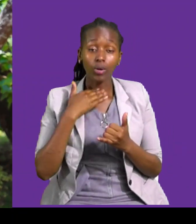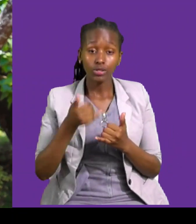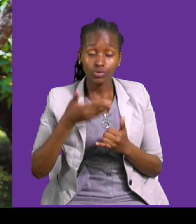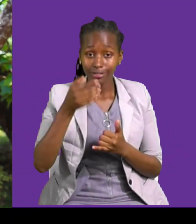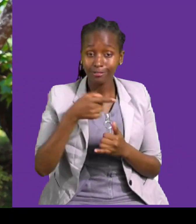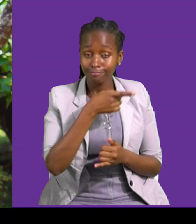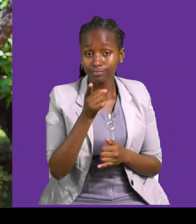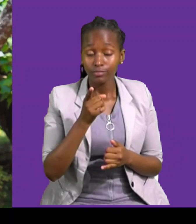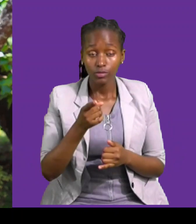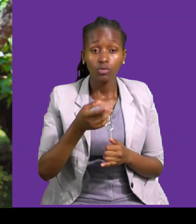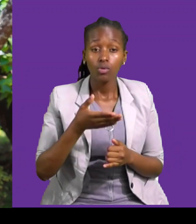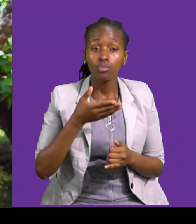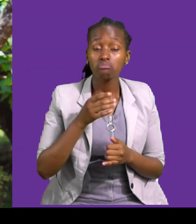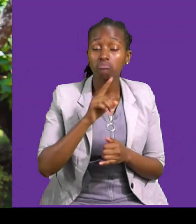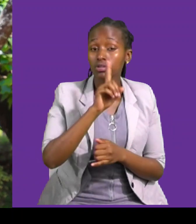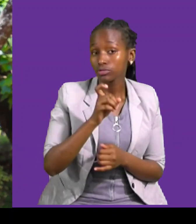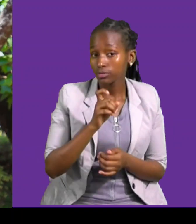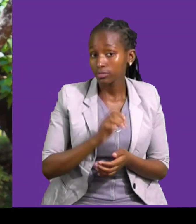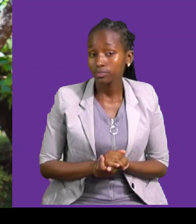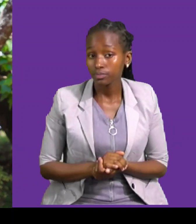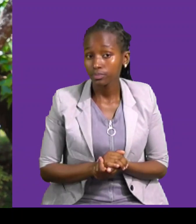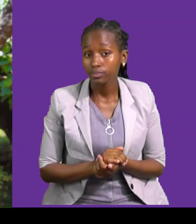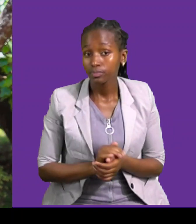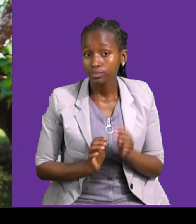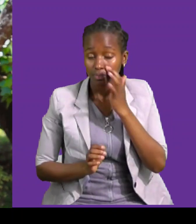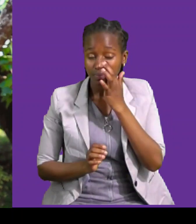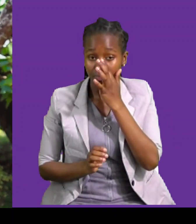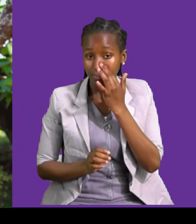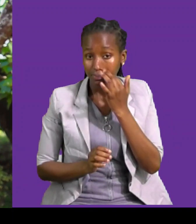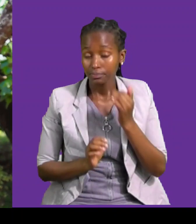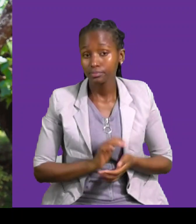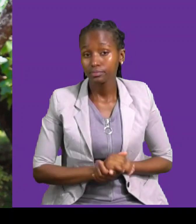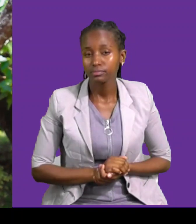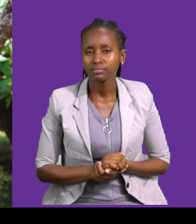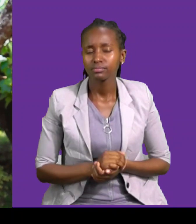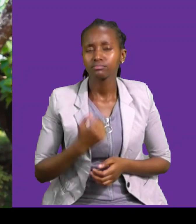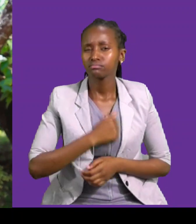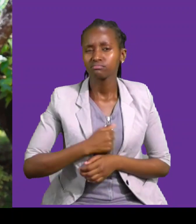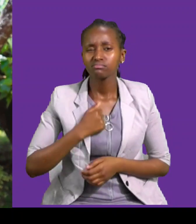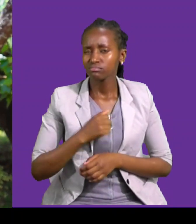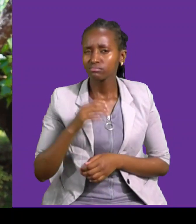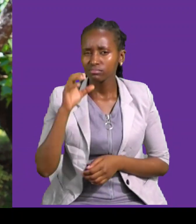their pleasure. Regarding the first question, democratize machine learning in Africa. For me, what does it mean?